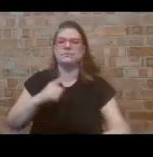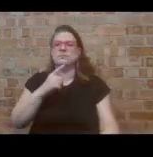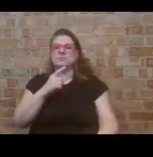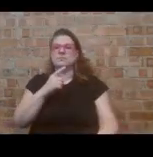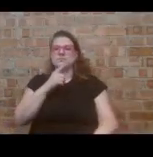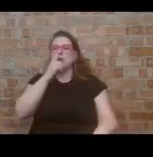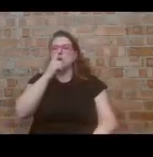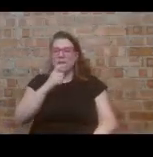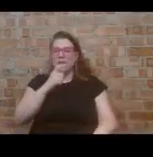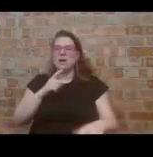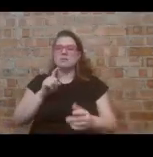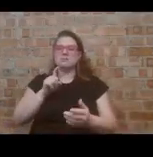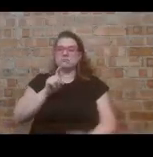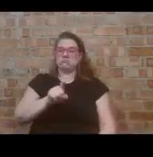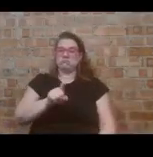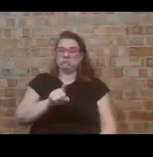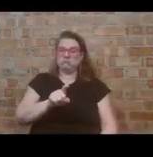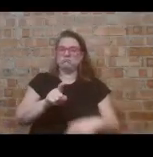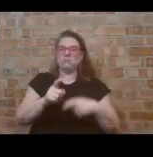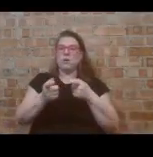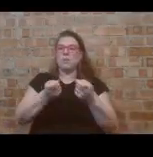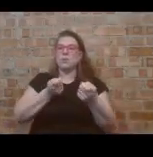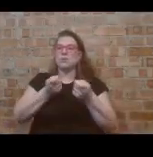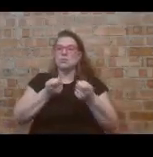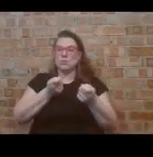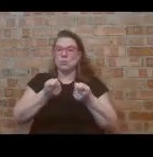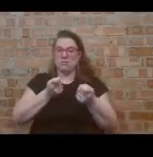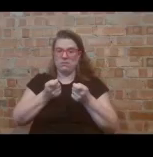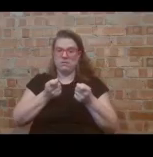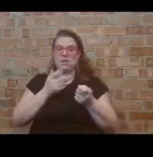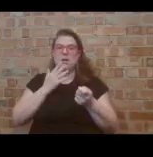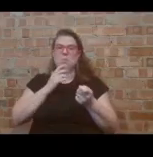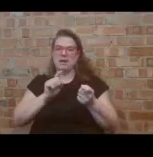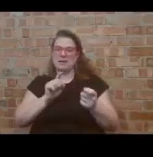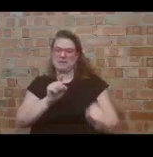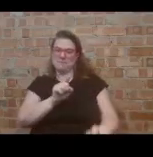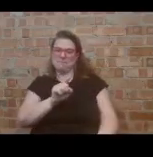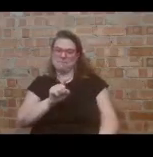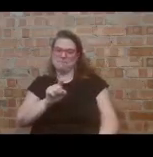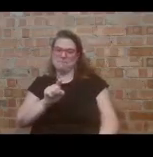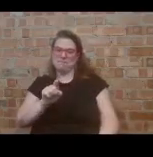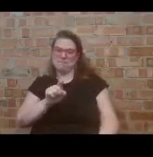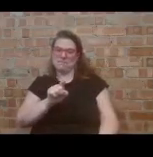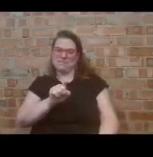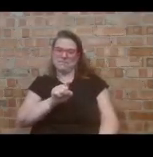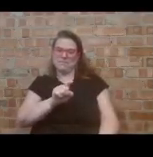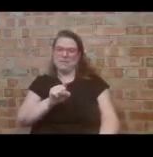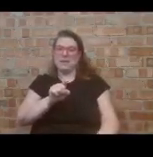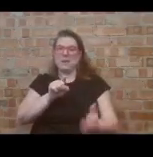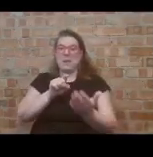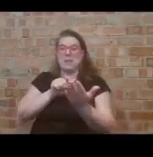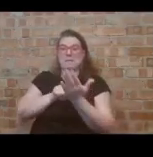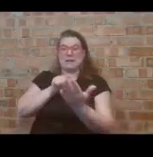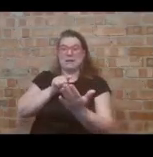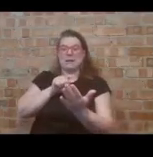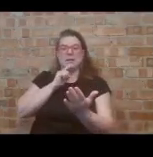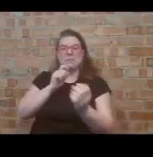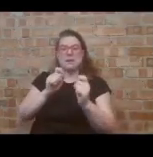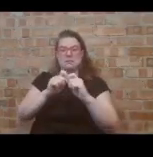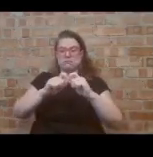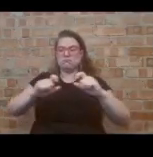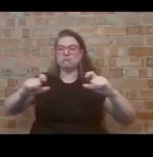the controller. And if you get it right just in the middle, the controller stretches to